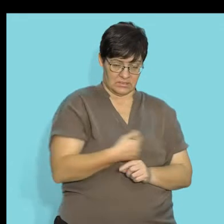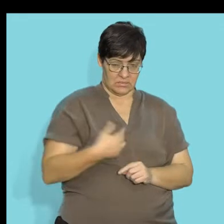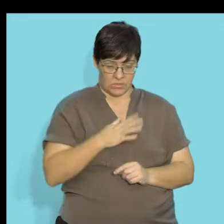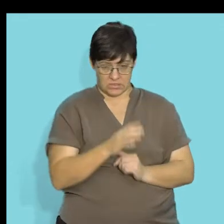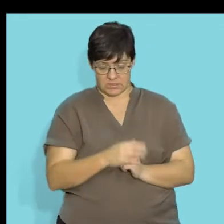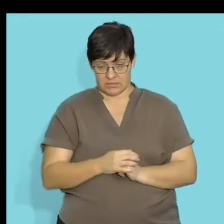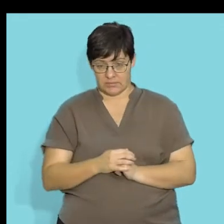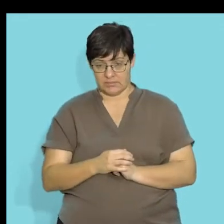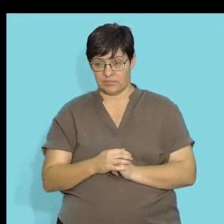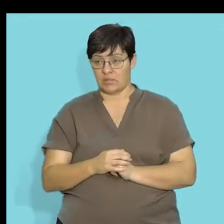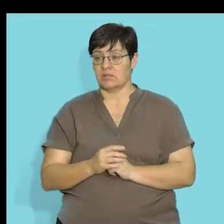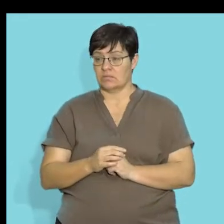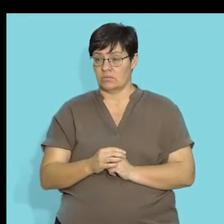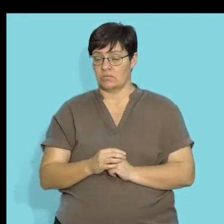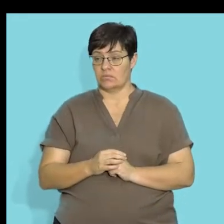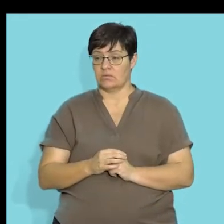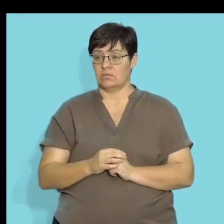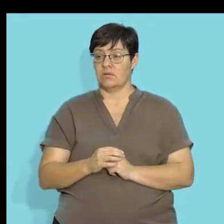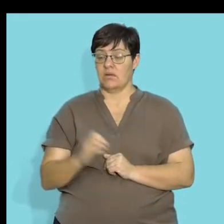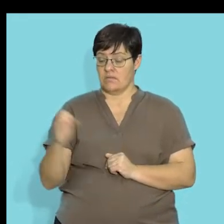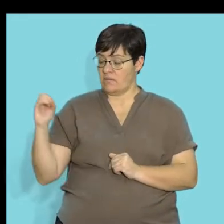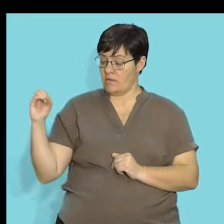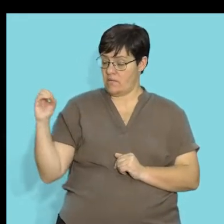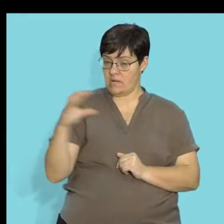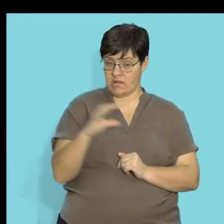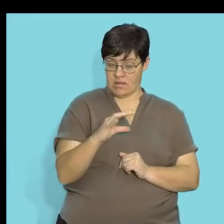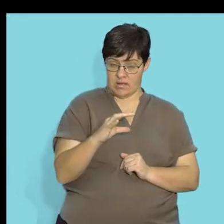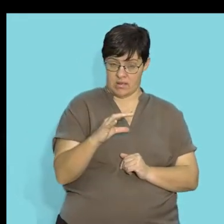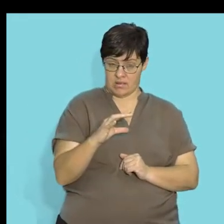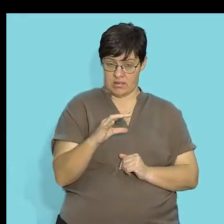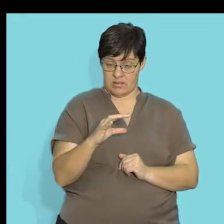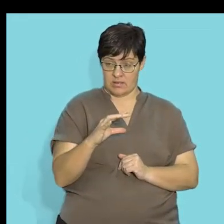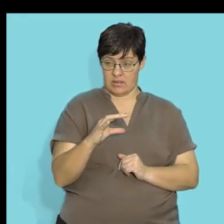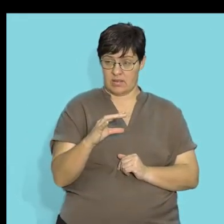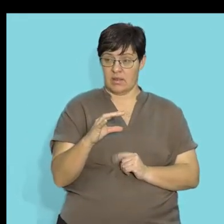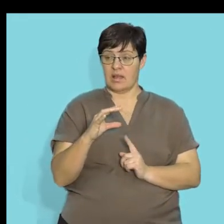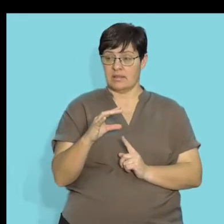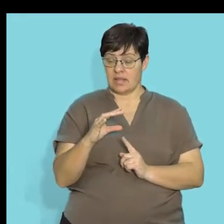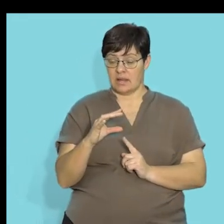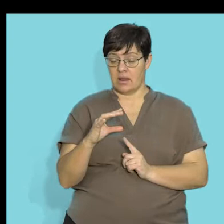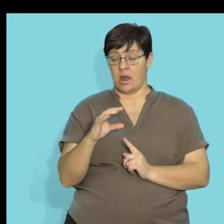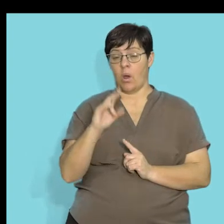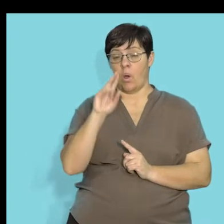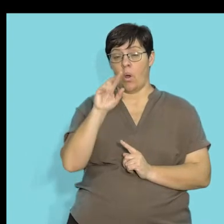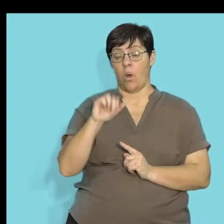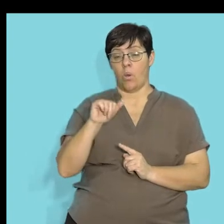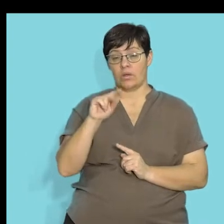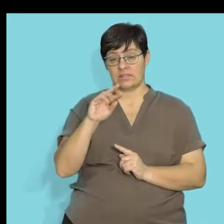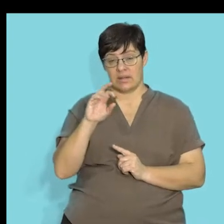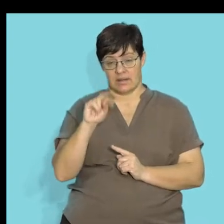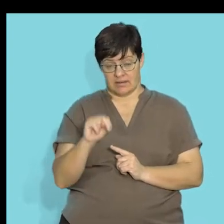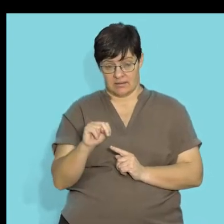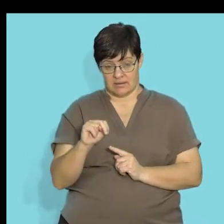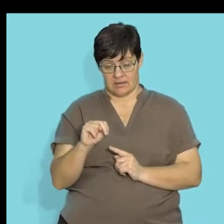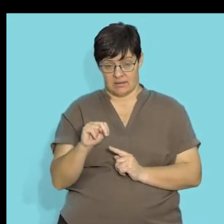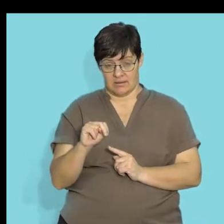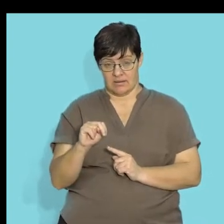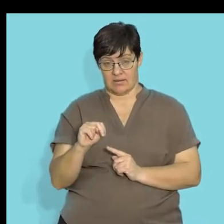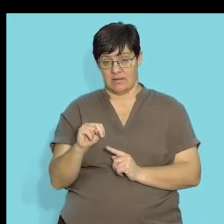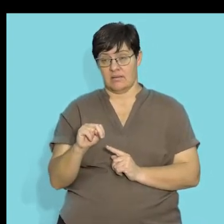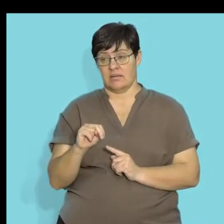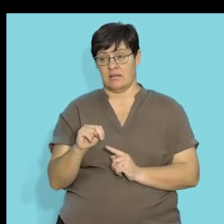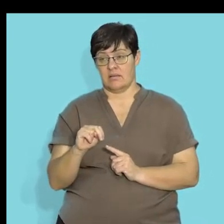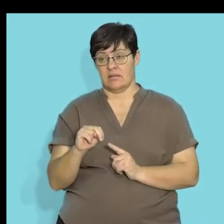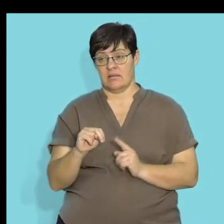direction. So here we're seeing that the auxins coming in from one direction. You'll find that the light comes in from